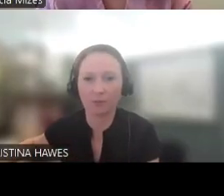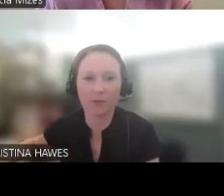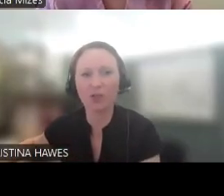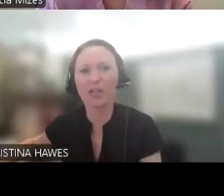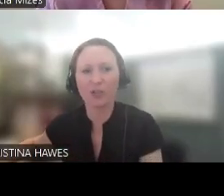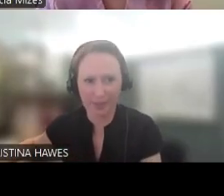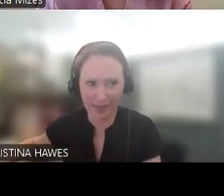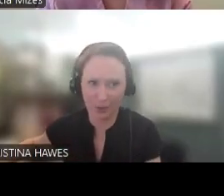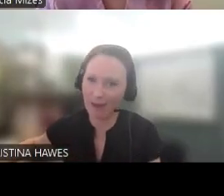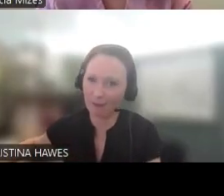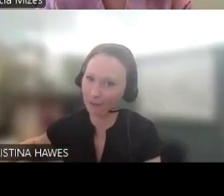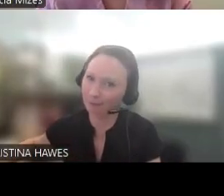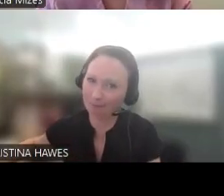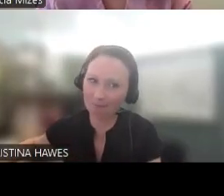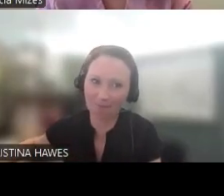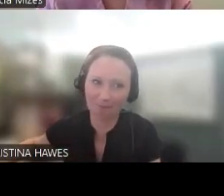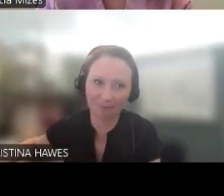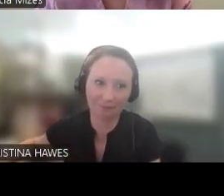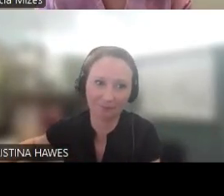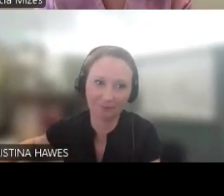any other suggestions that you have?